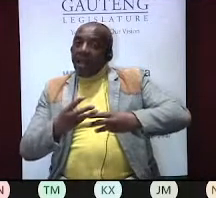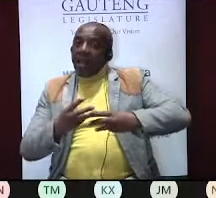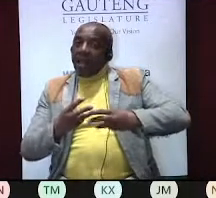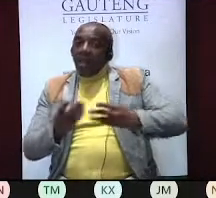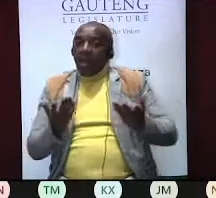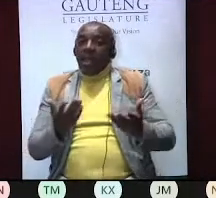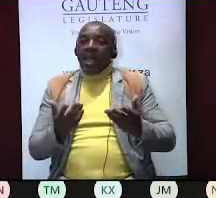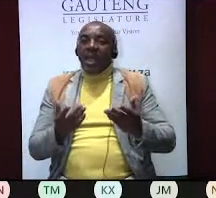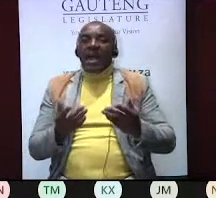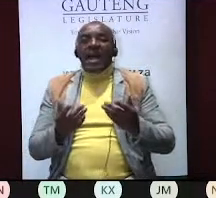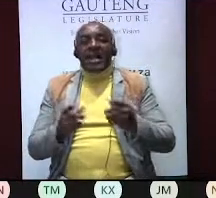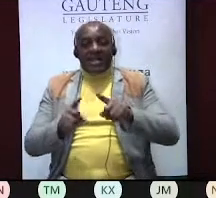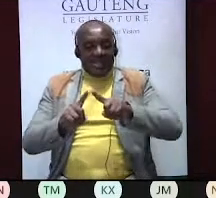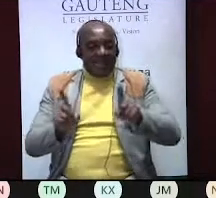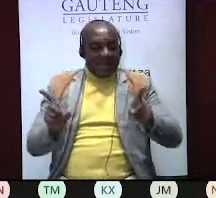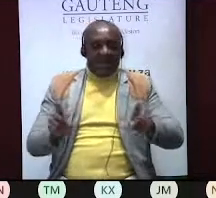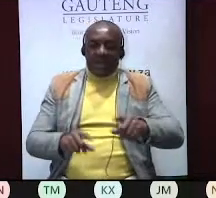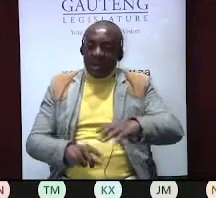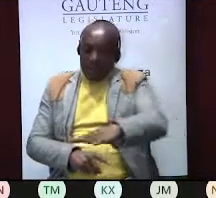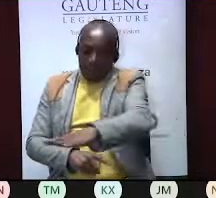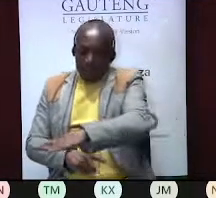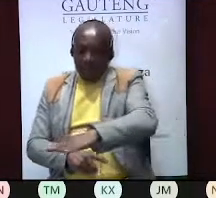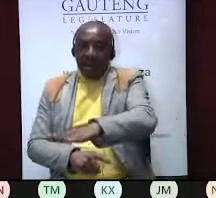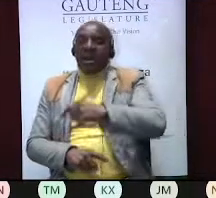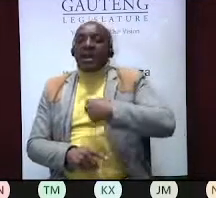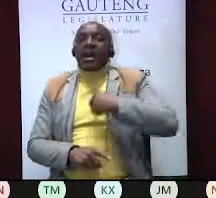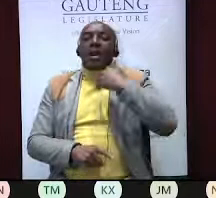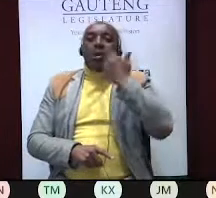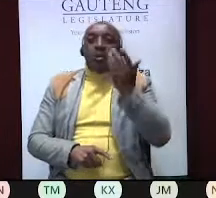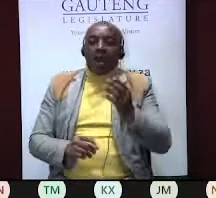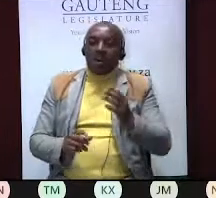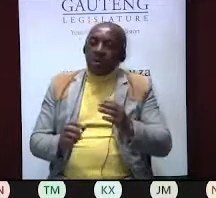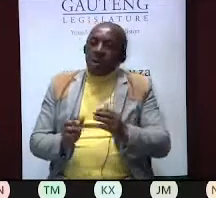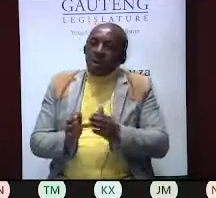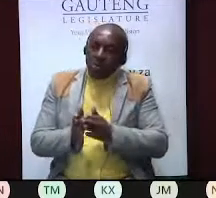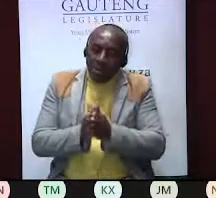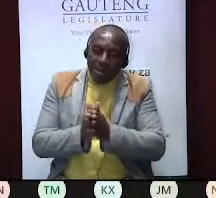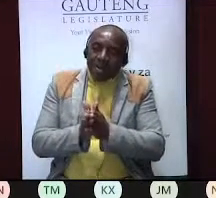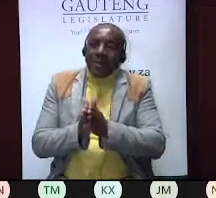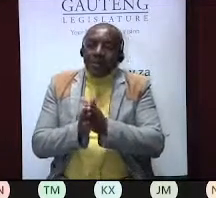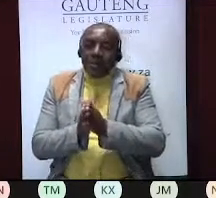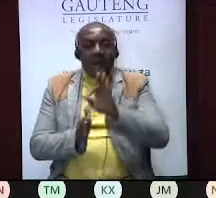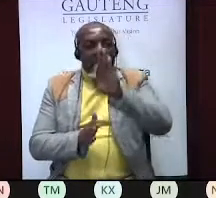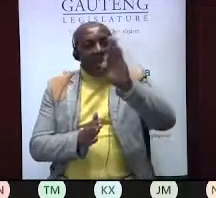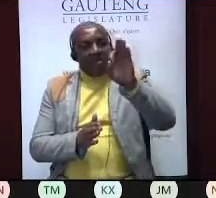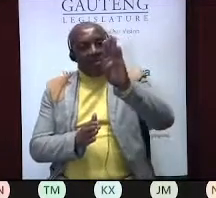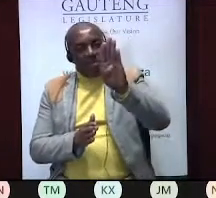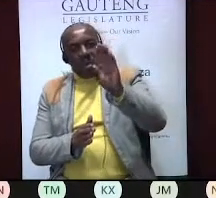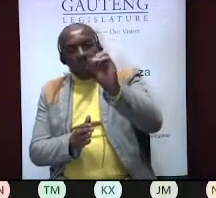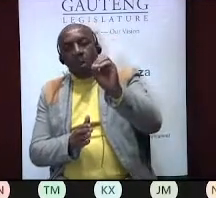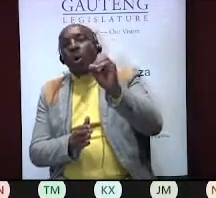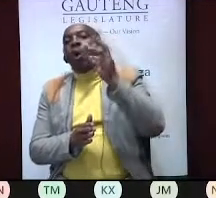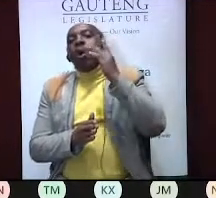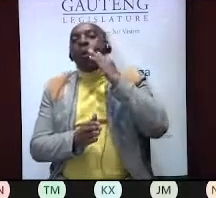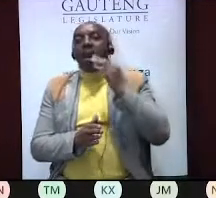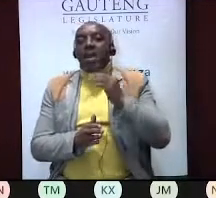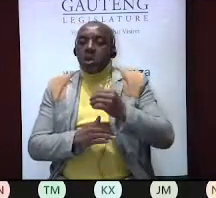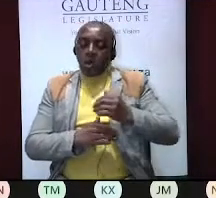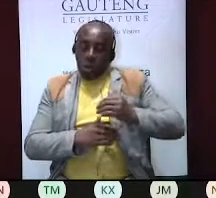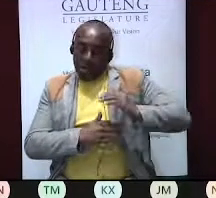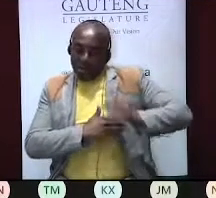space, so we really want to encourage our faith-based organization to say, once you are taking care